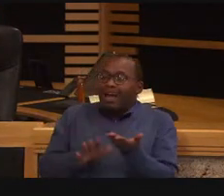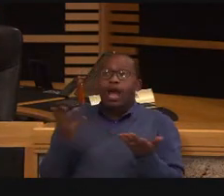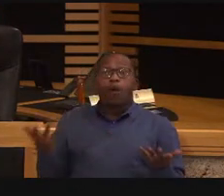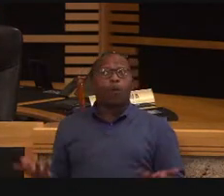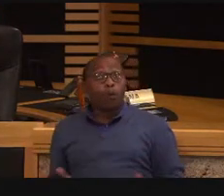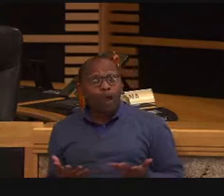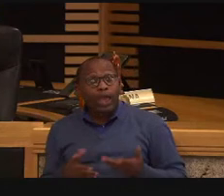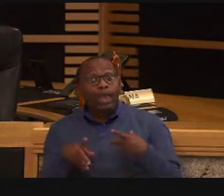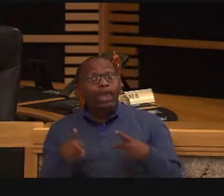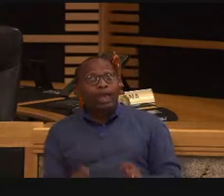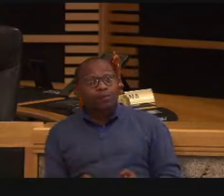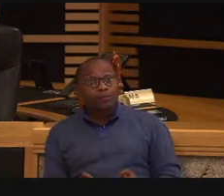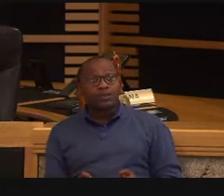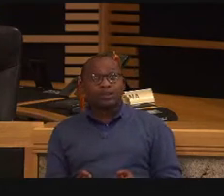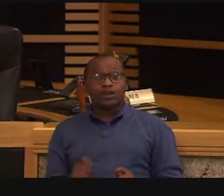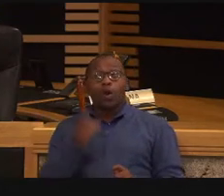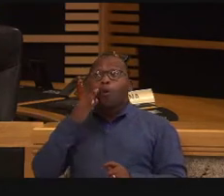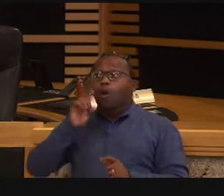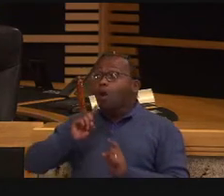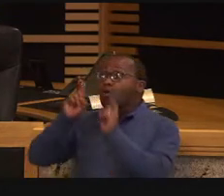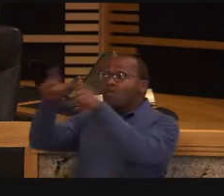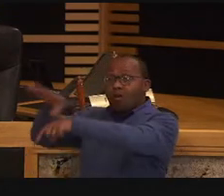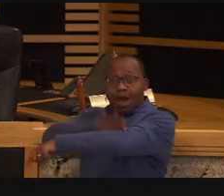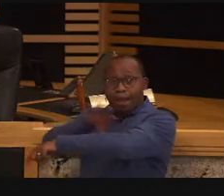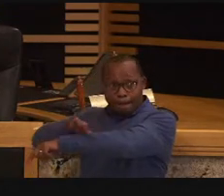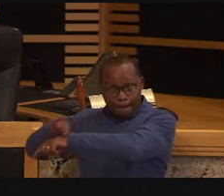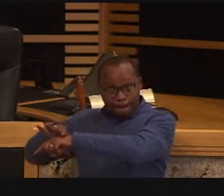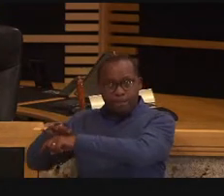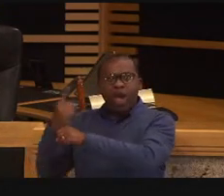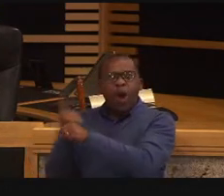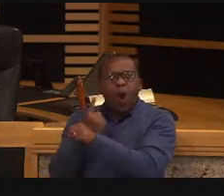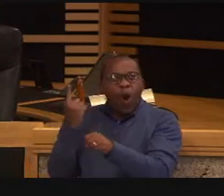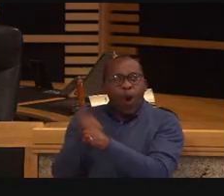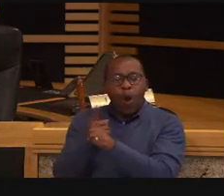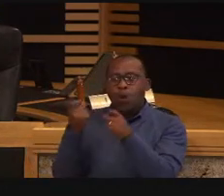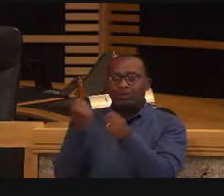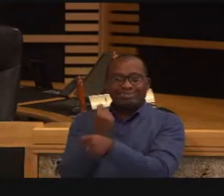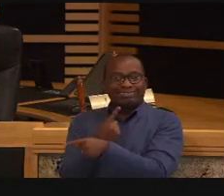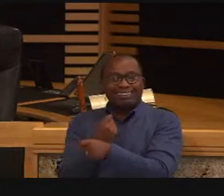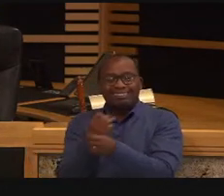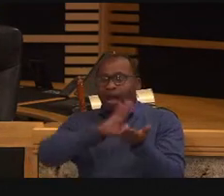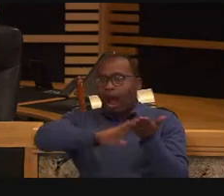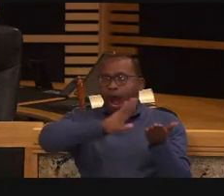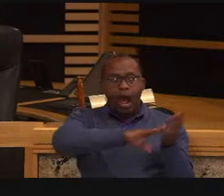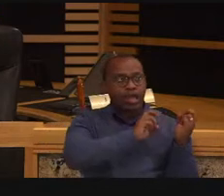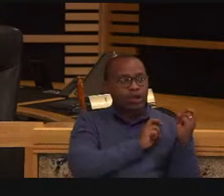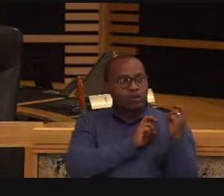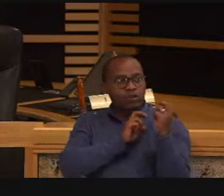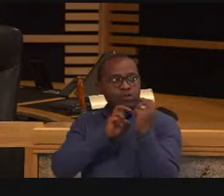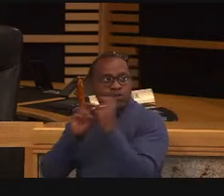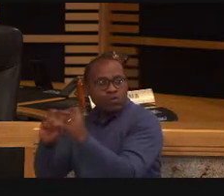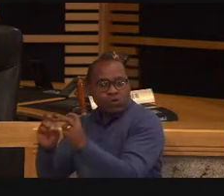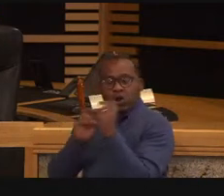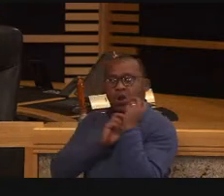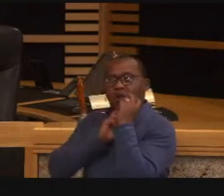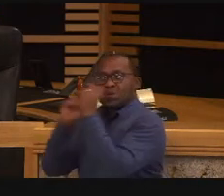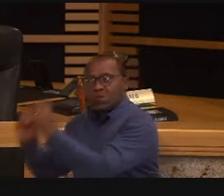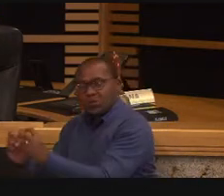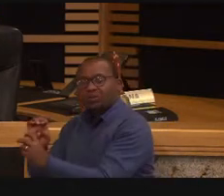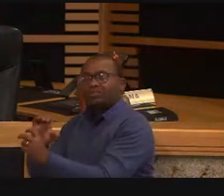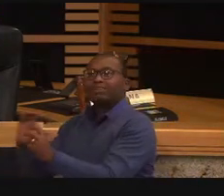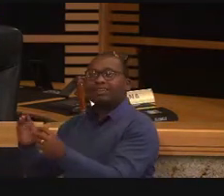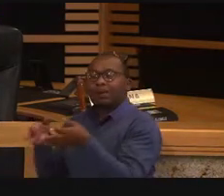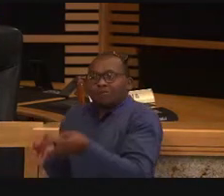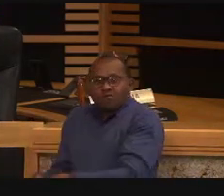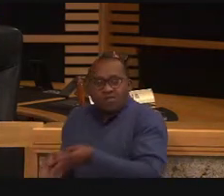uyawufika imingcwabo yimiqodi yekhombi ezivele eKapa bebuliwe kabuhlungu. As I conclude,